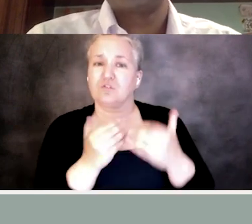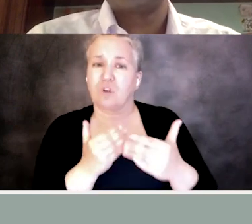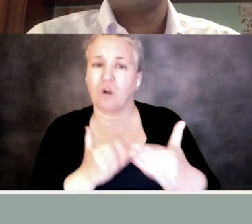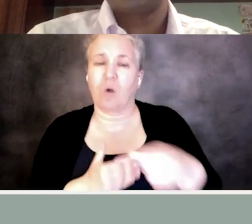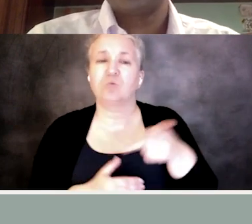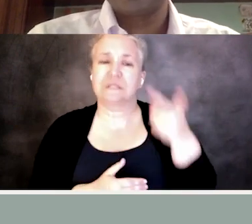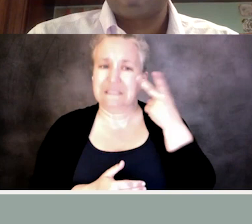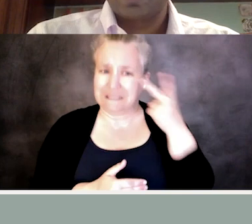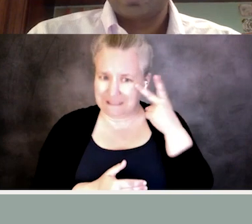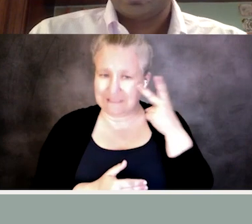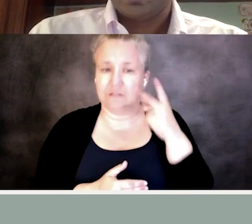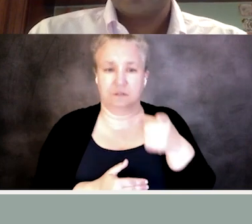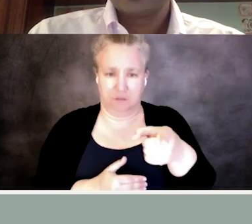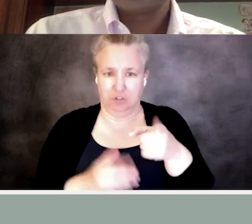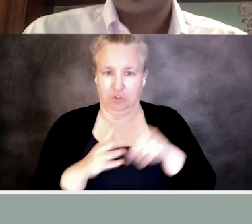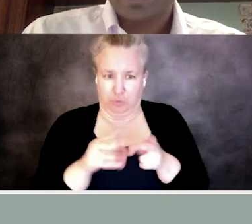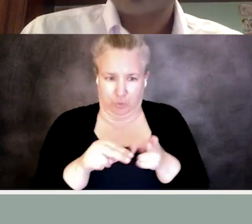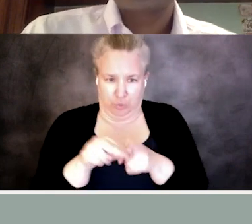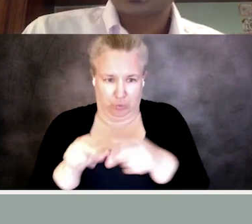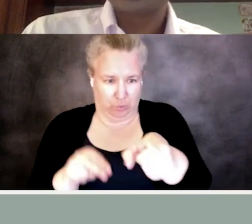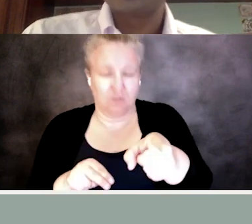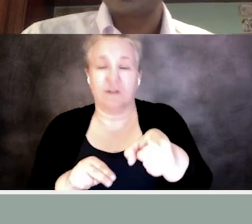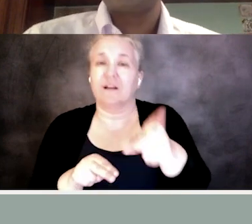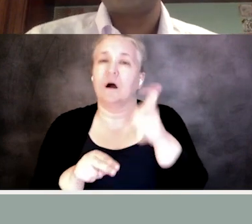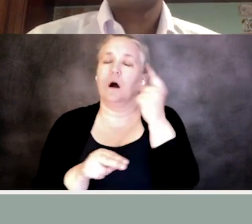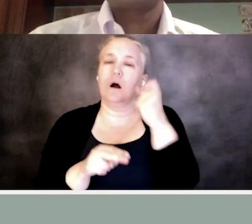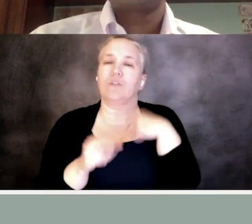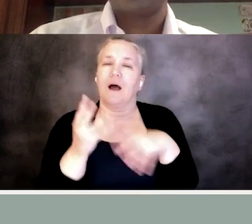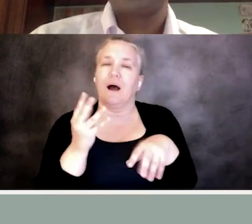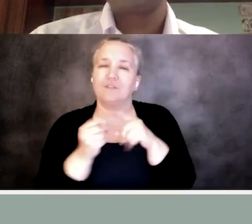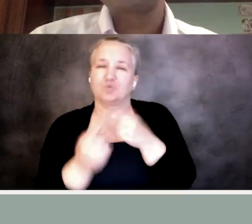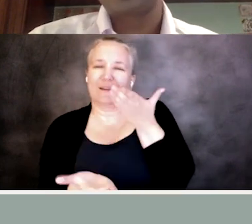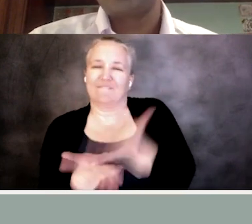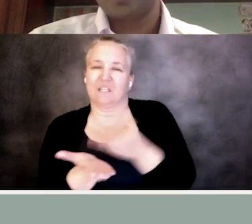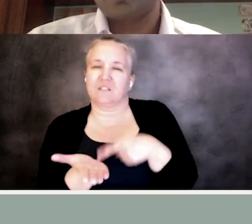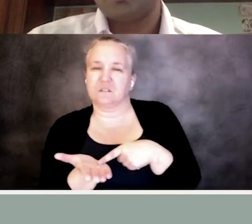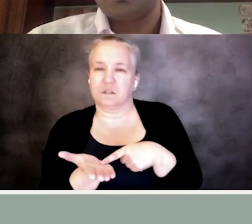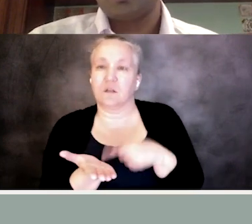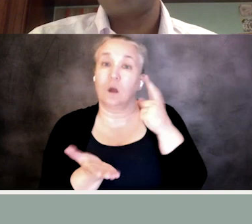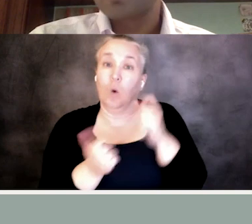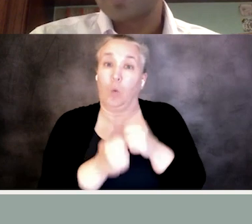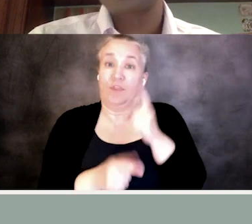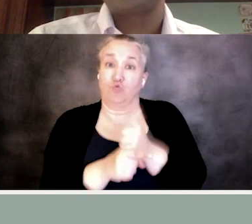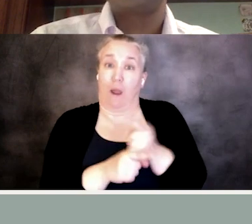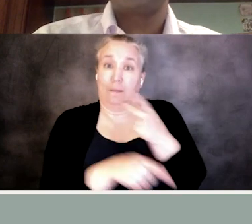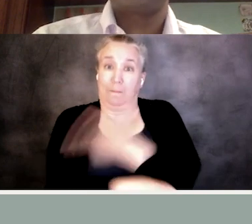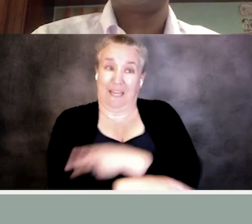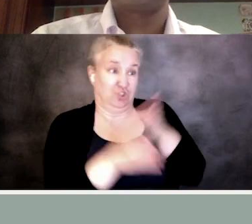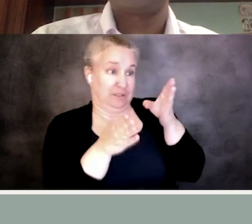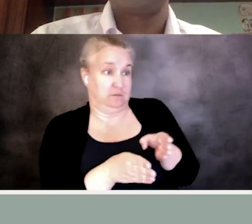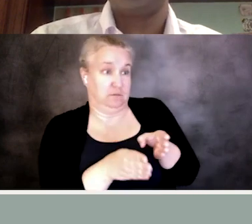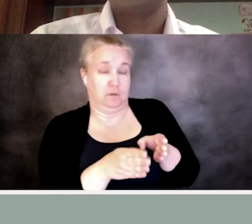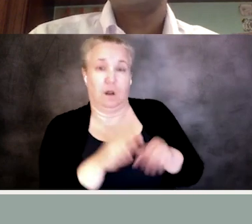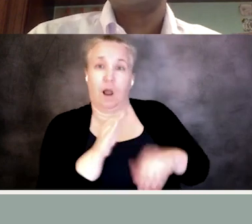difference starts to increase. And this adds to the evidence that in the right patient, optimizing